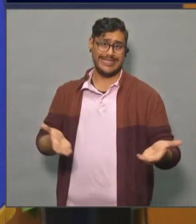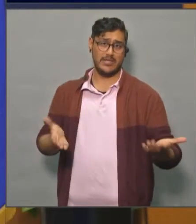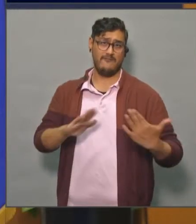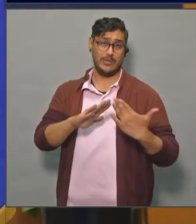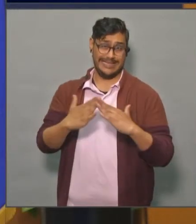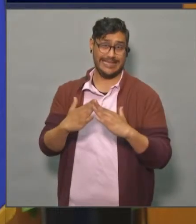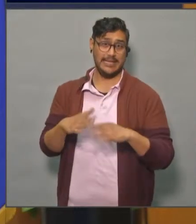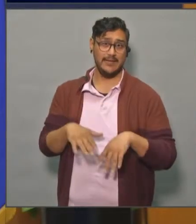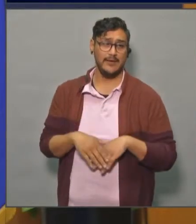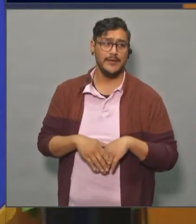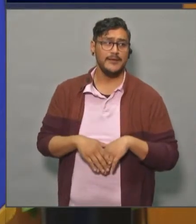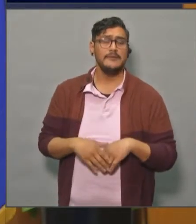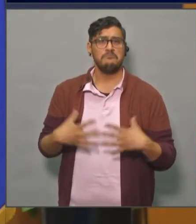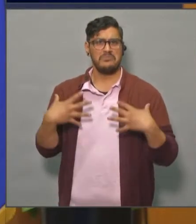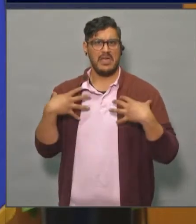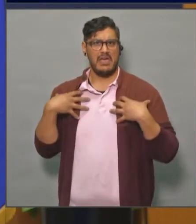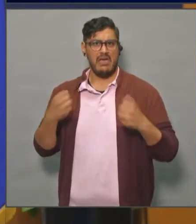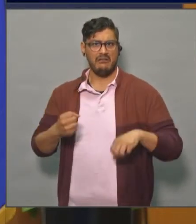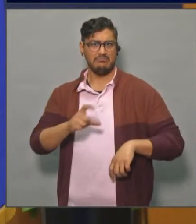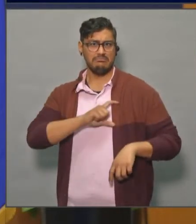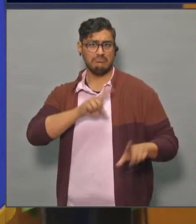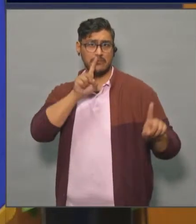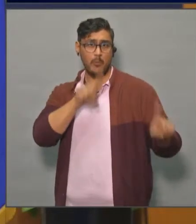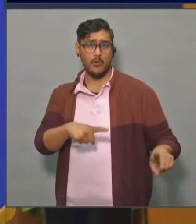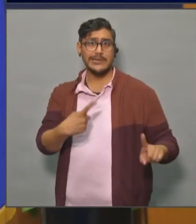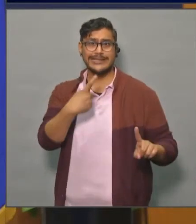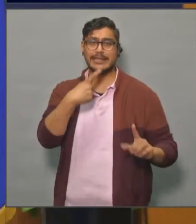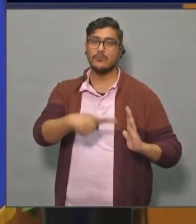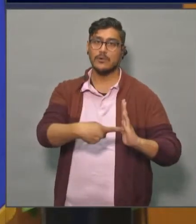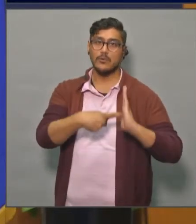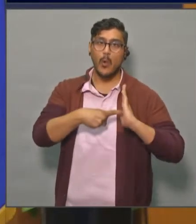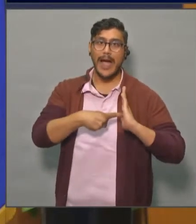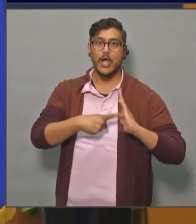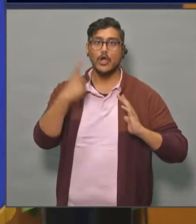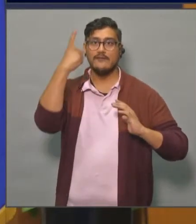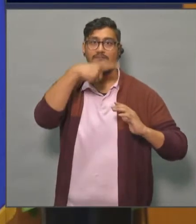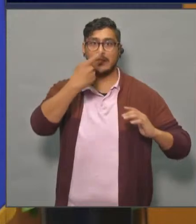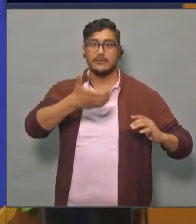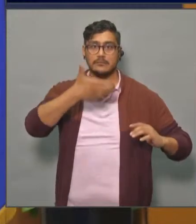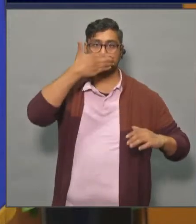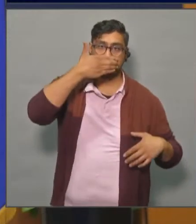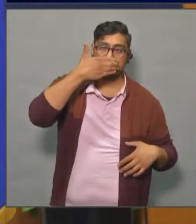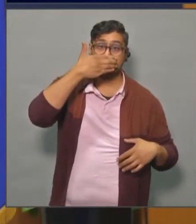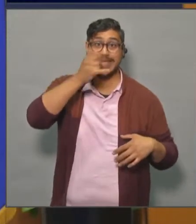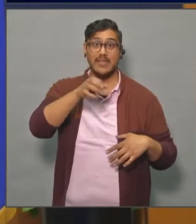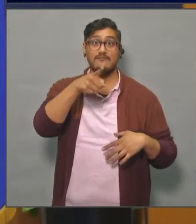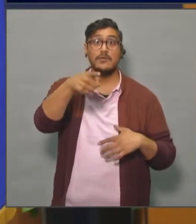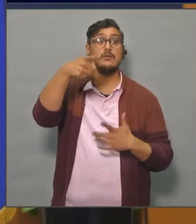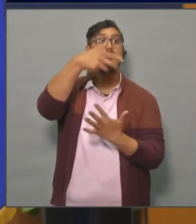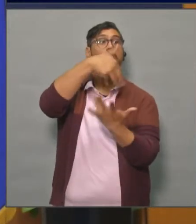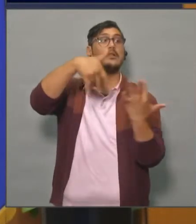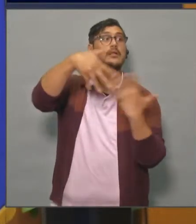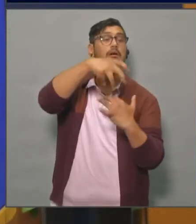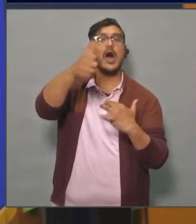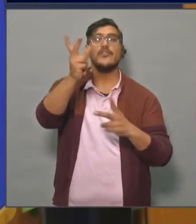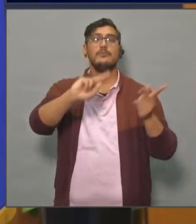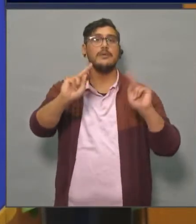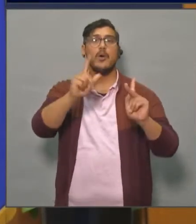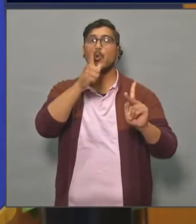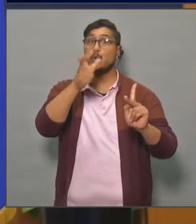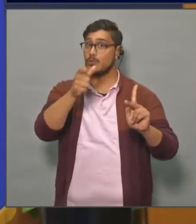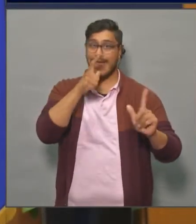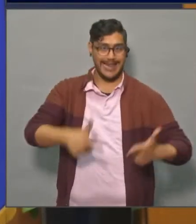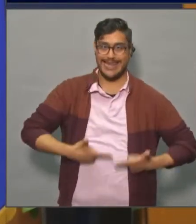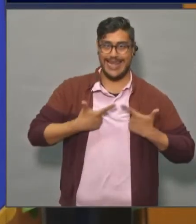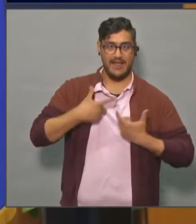Our health officer order says that you need a face covering when you're going to be around other people who are not in your household. So if you're going to